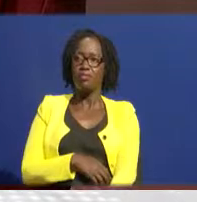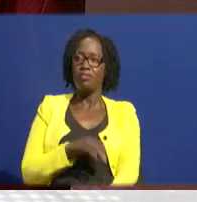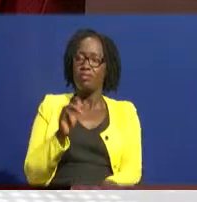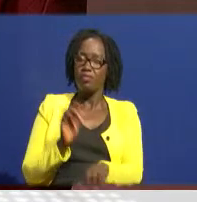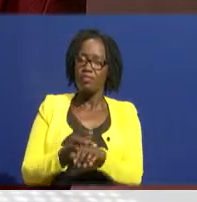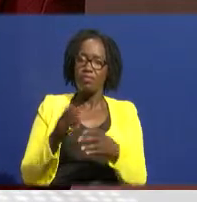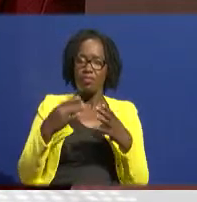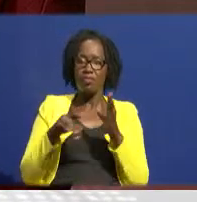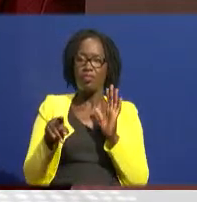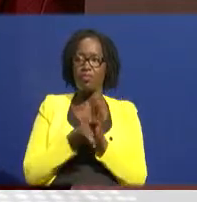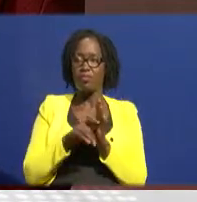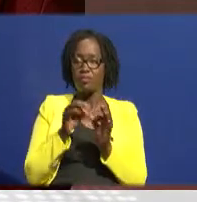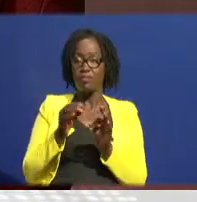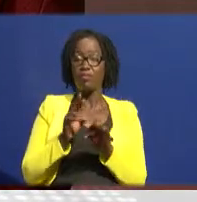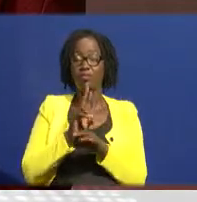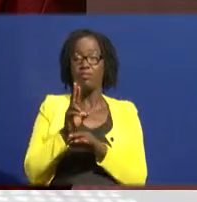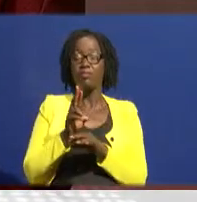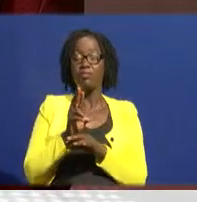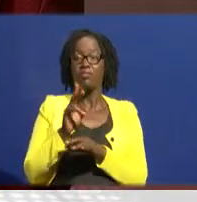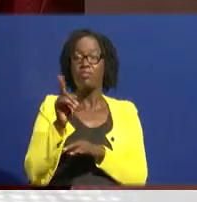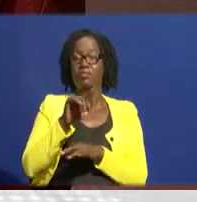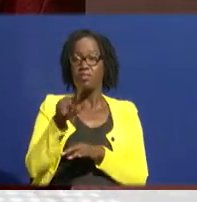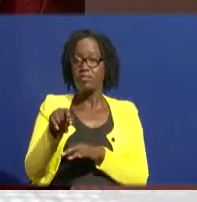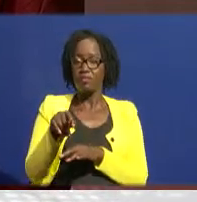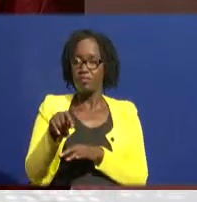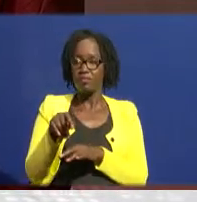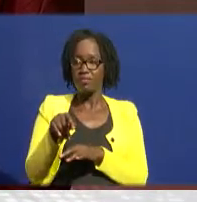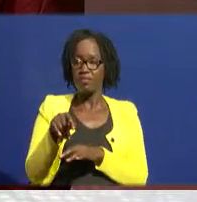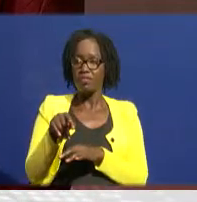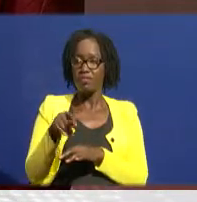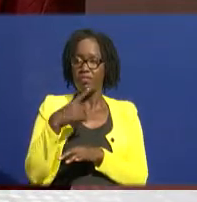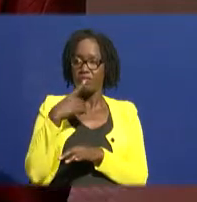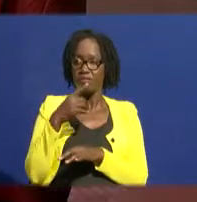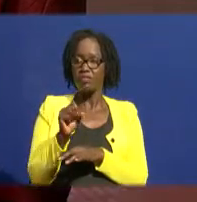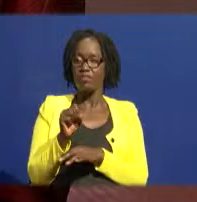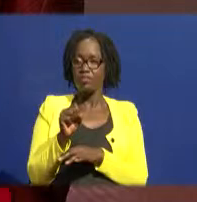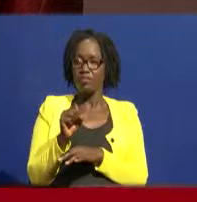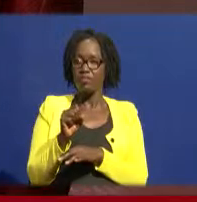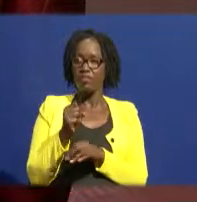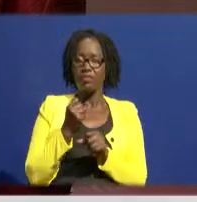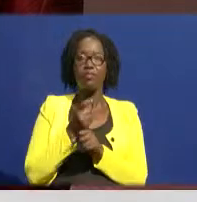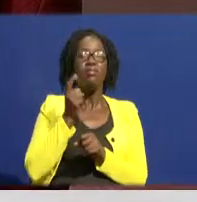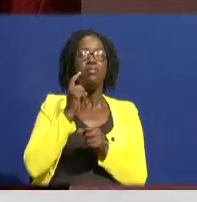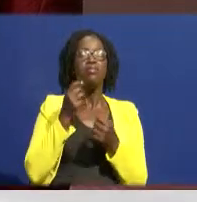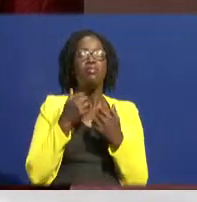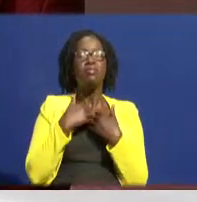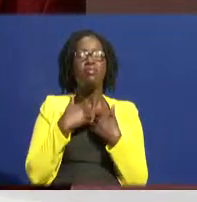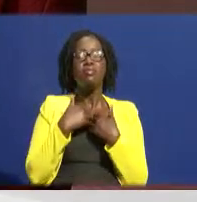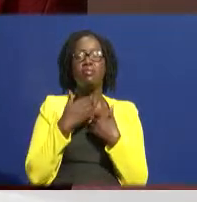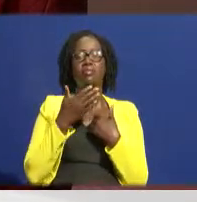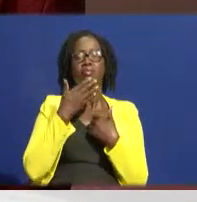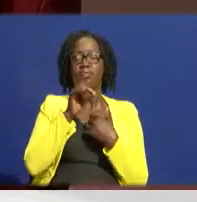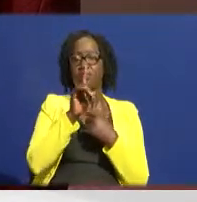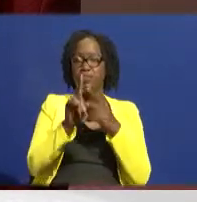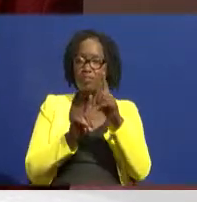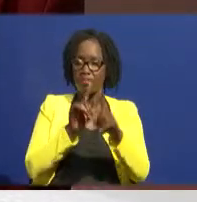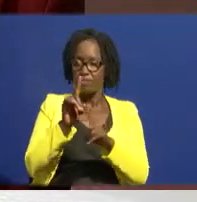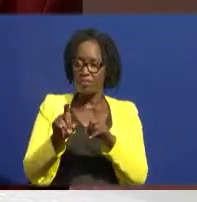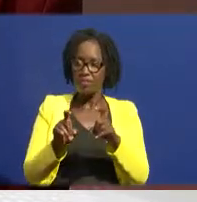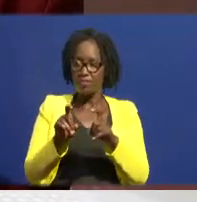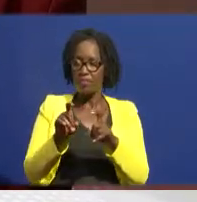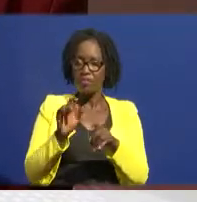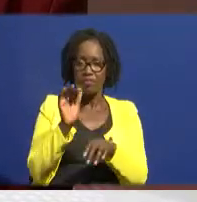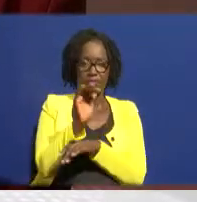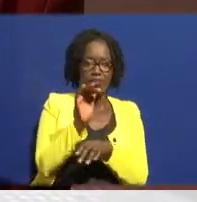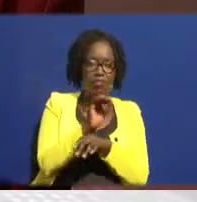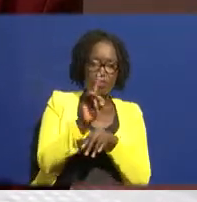people negatively when they use them wrongly. And so we have workshops where we answer questions. The students ask